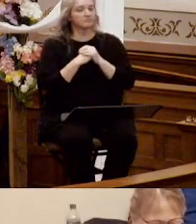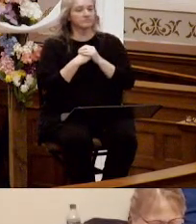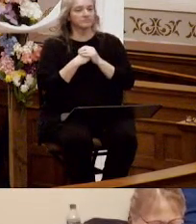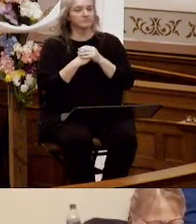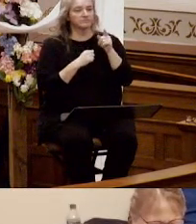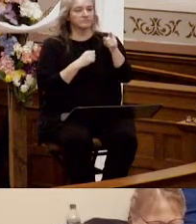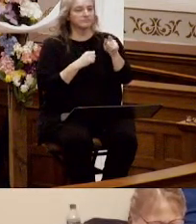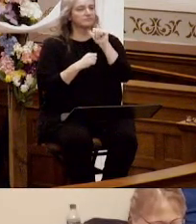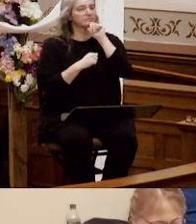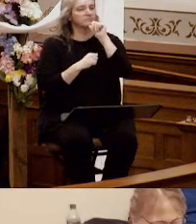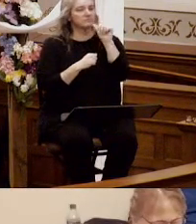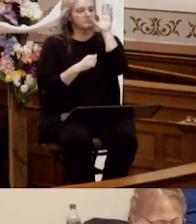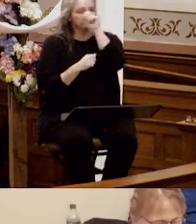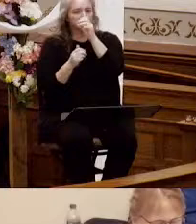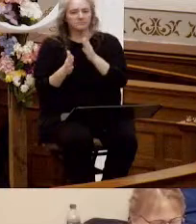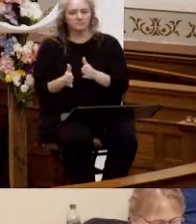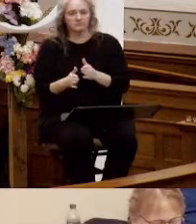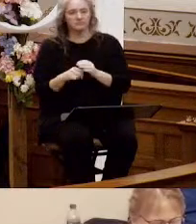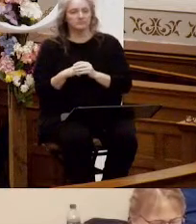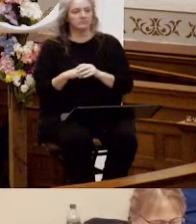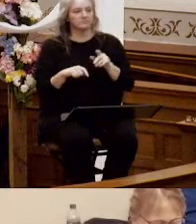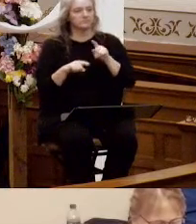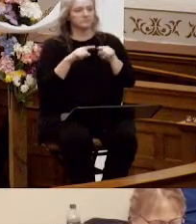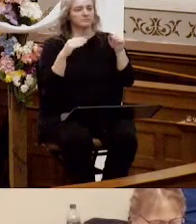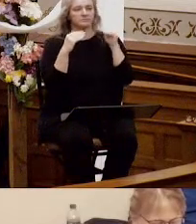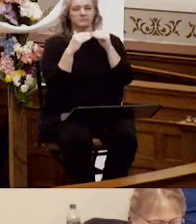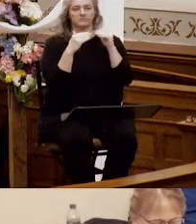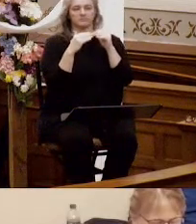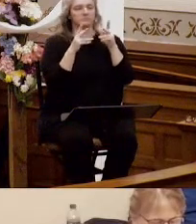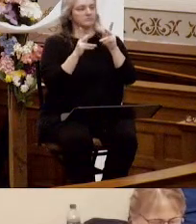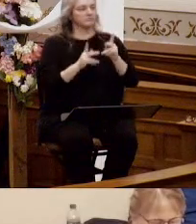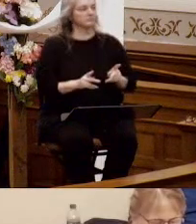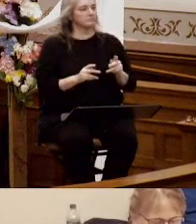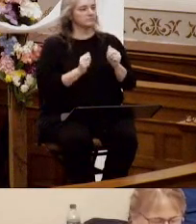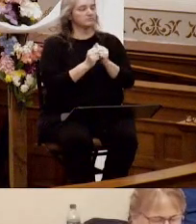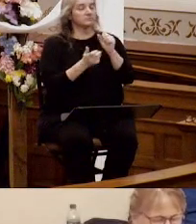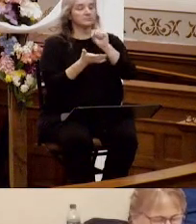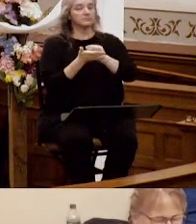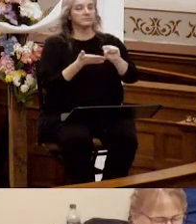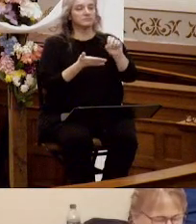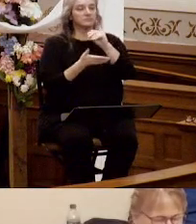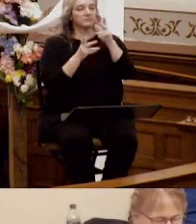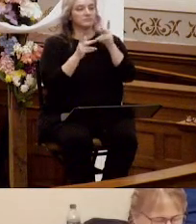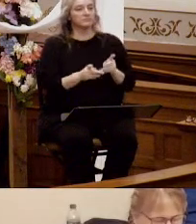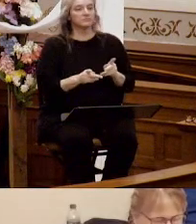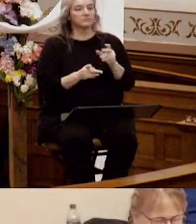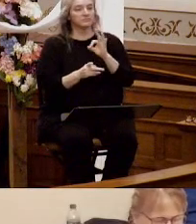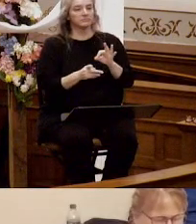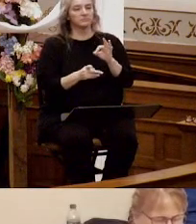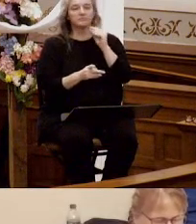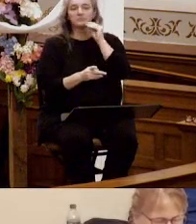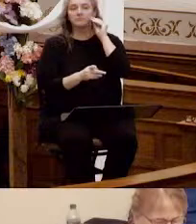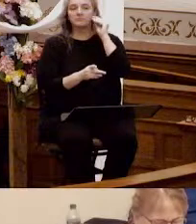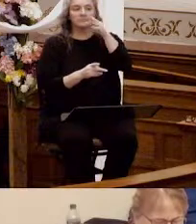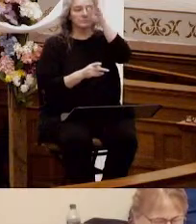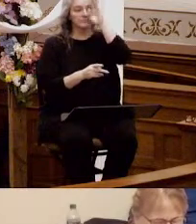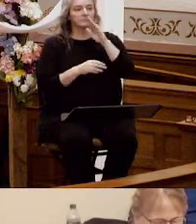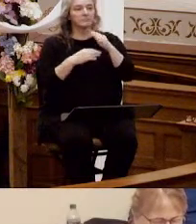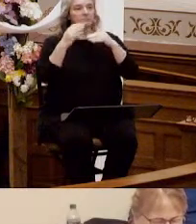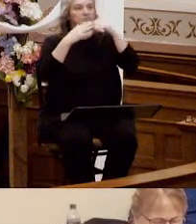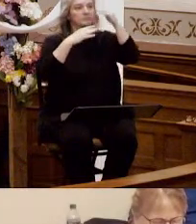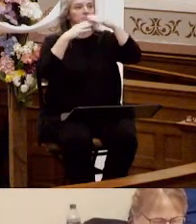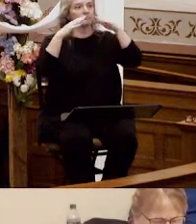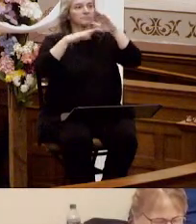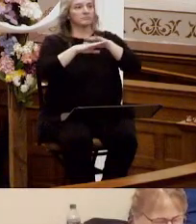are no longer strangers, but you are equal citizens with the saints and members of the household of God, built upon